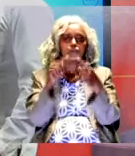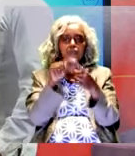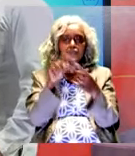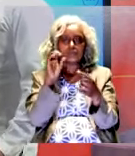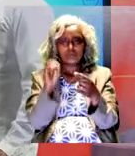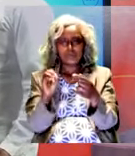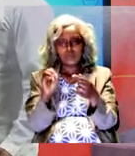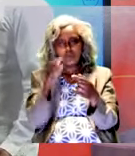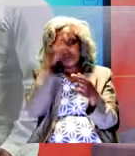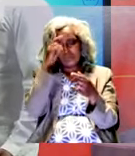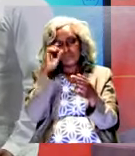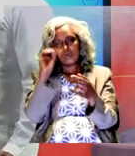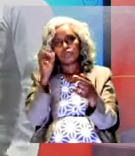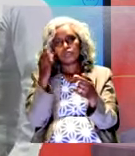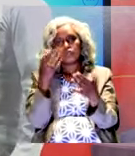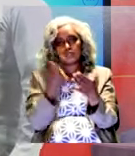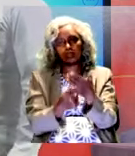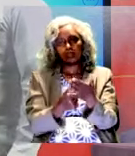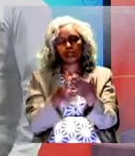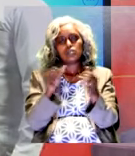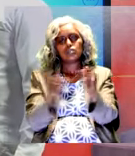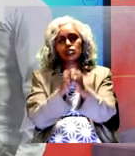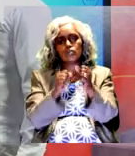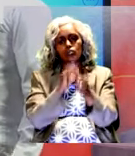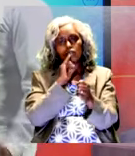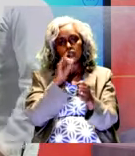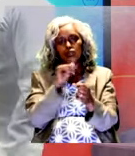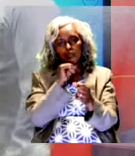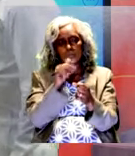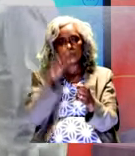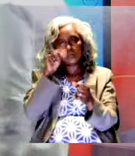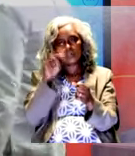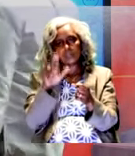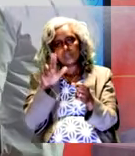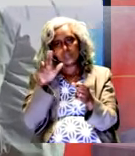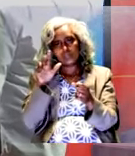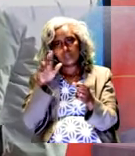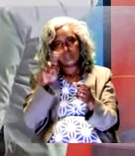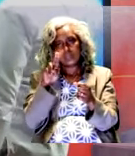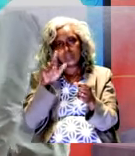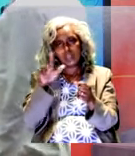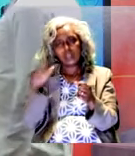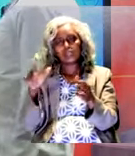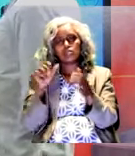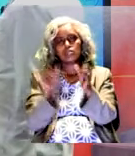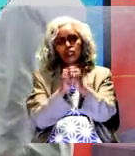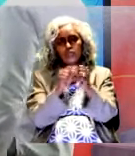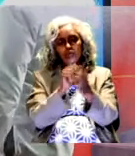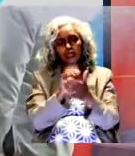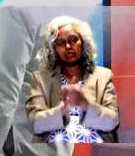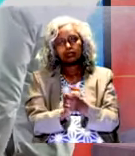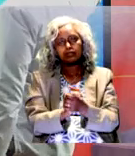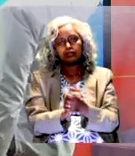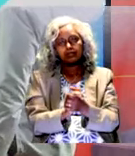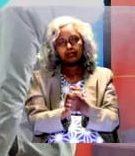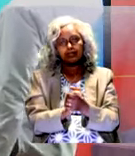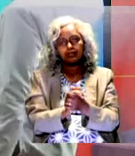0. Because of this sequence is not a null sequence. It is not null sequence.